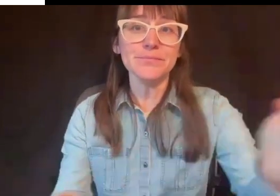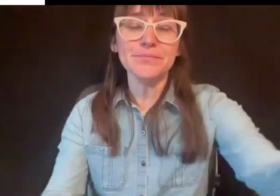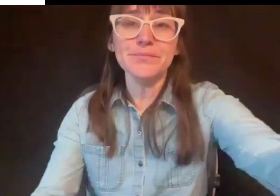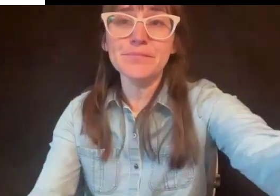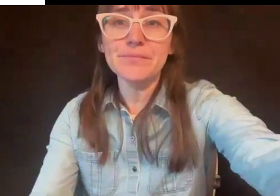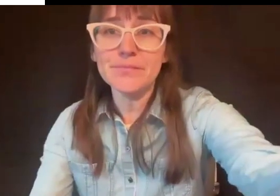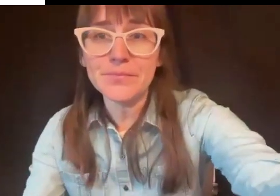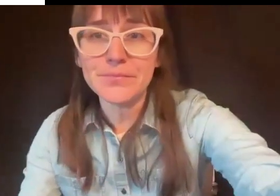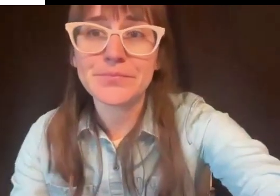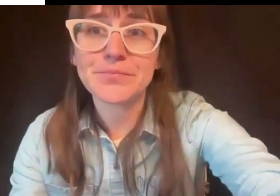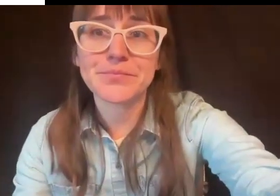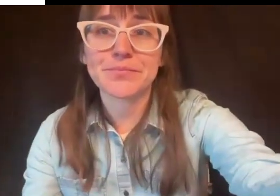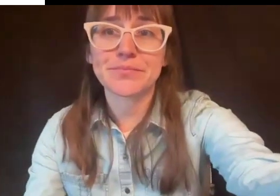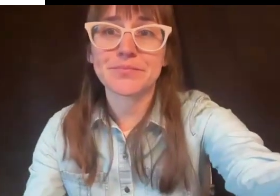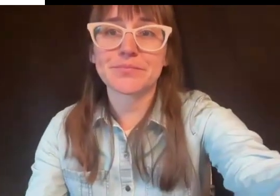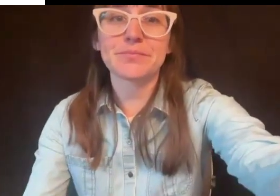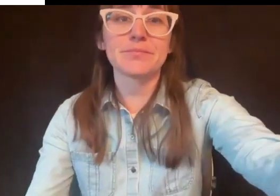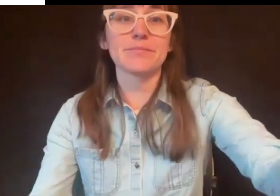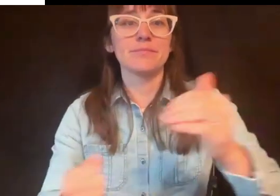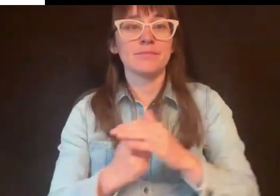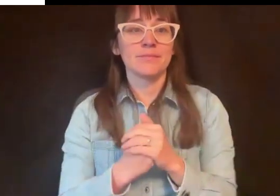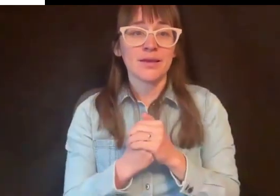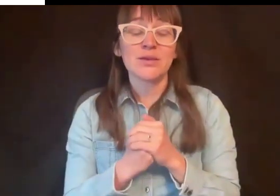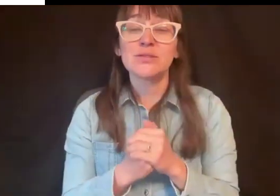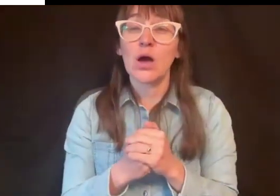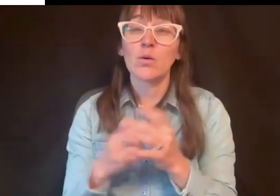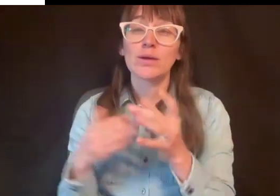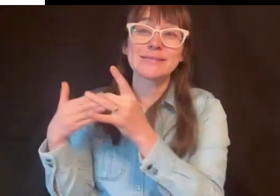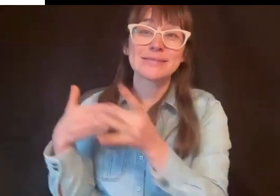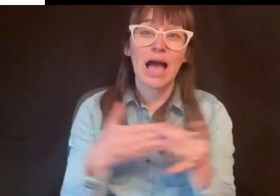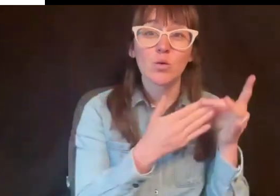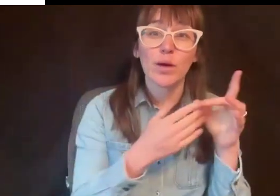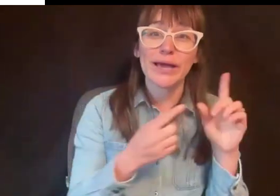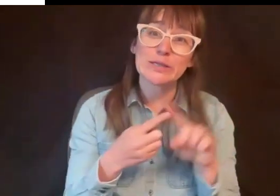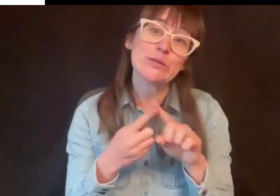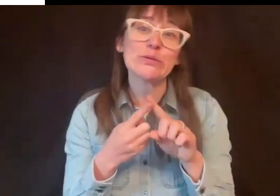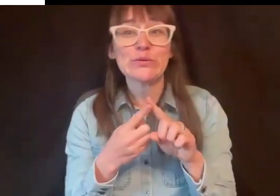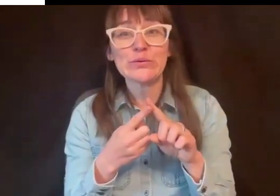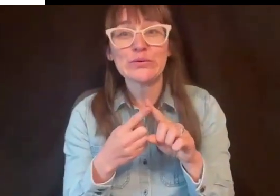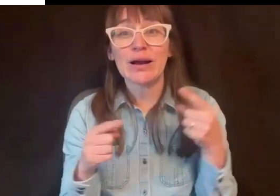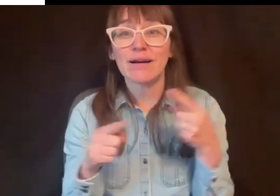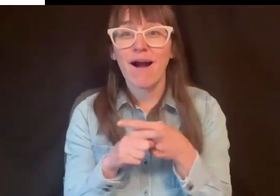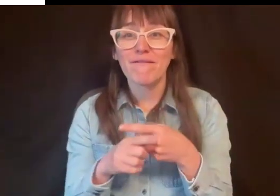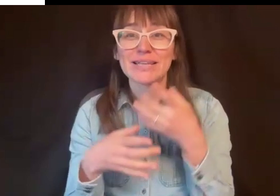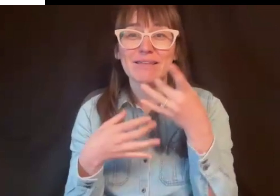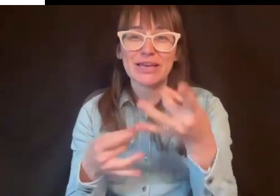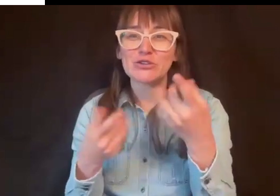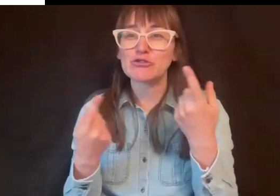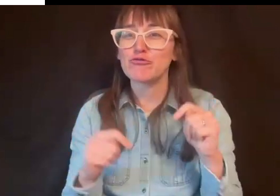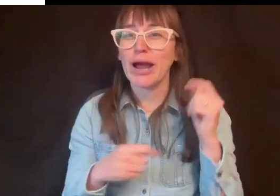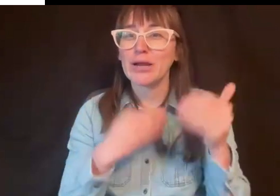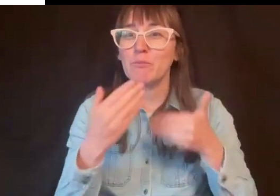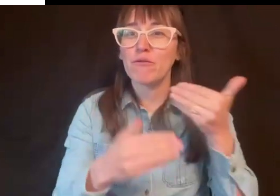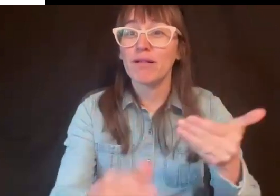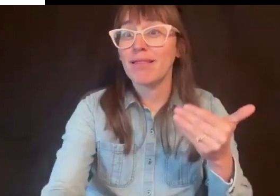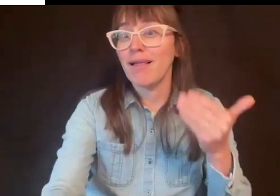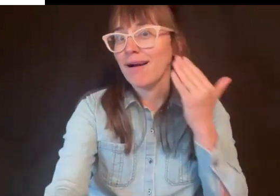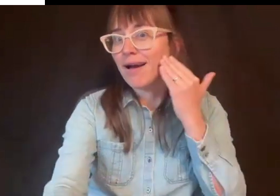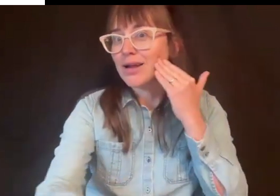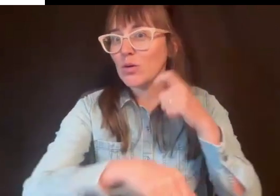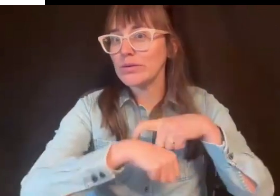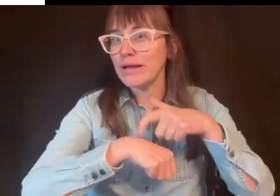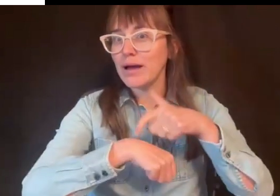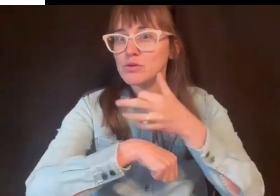So let's go on to conflicts of interest. That's my segue into the conflicts of interest section. I'm just trying to move us along quickly because in the interest of